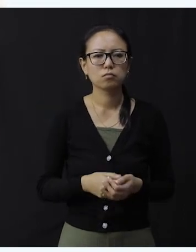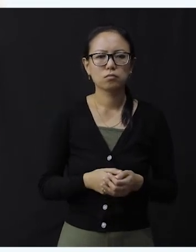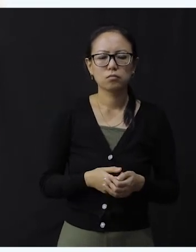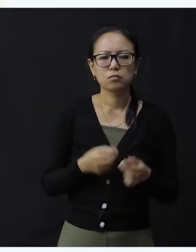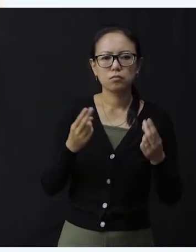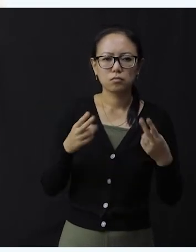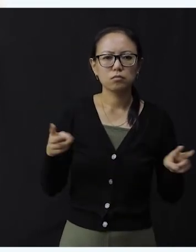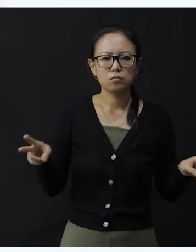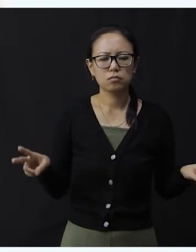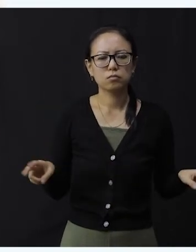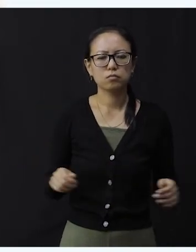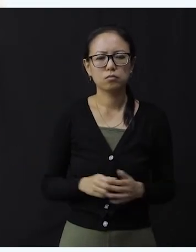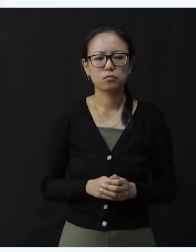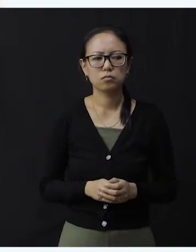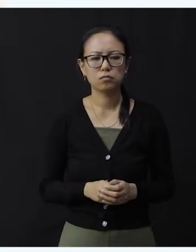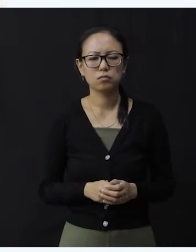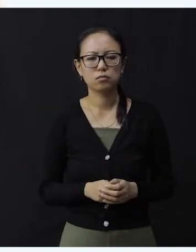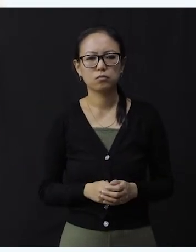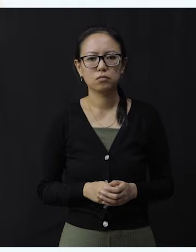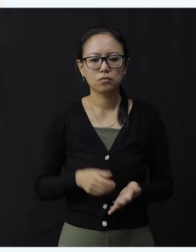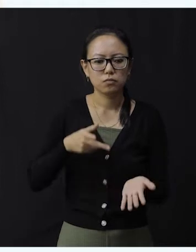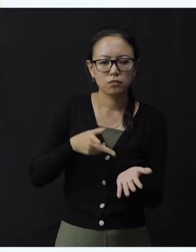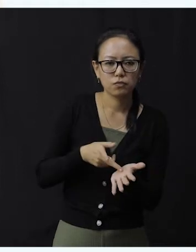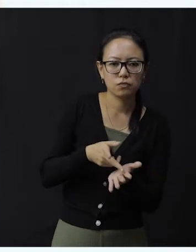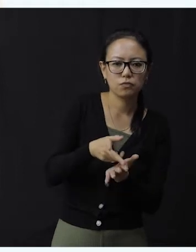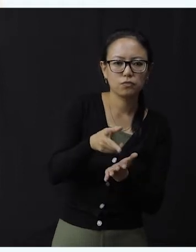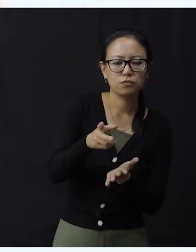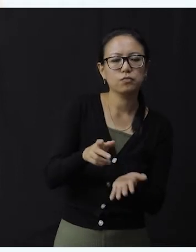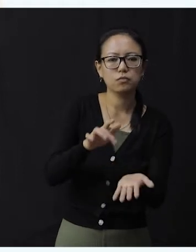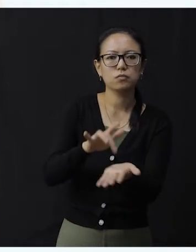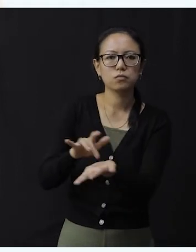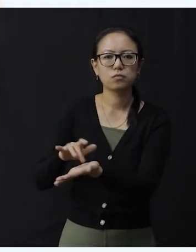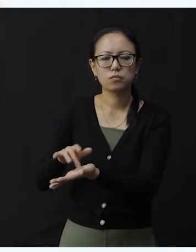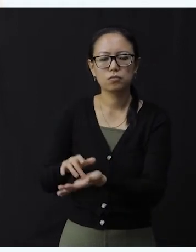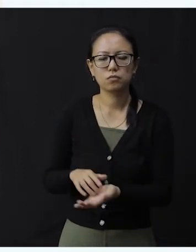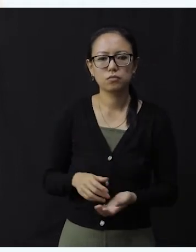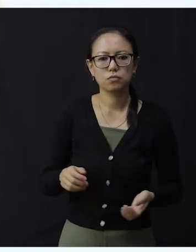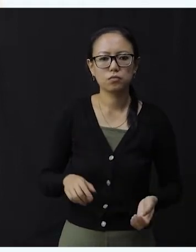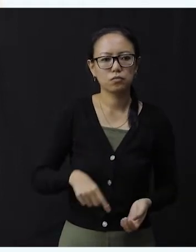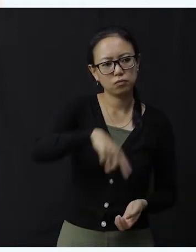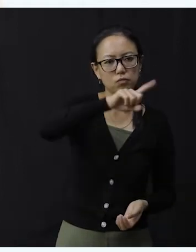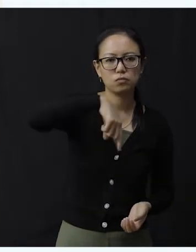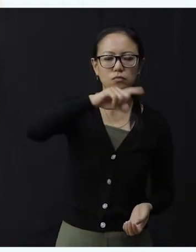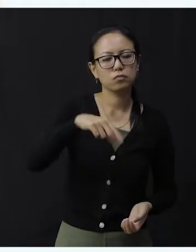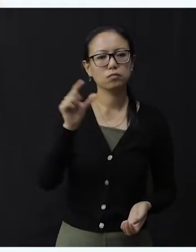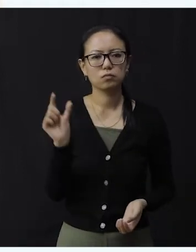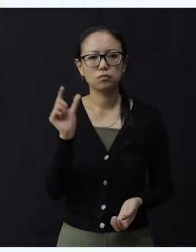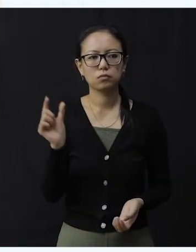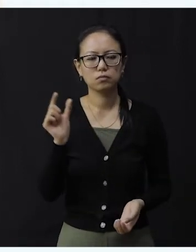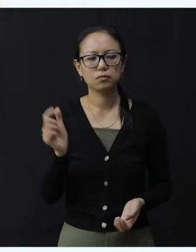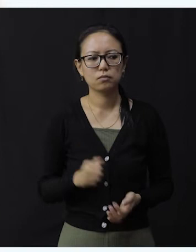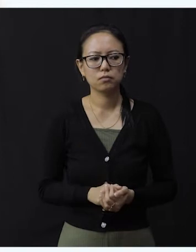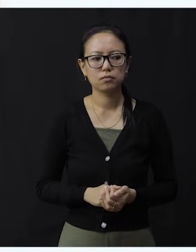a common means of transport in the village areas. Okay, in the villages. In village,